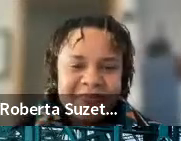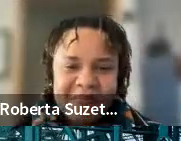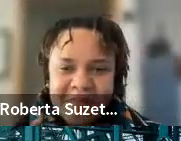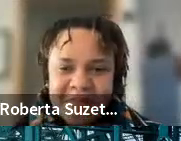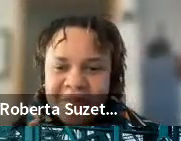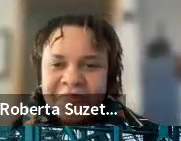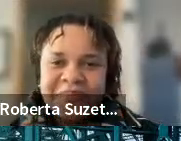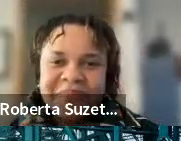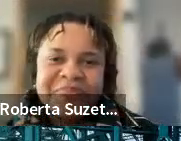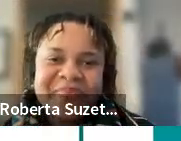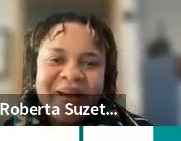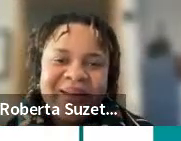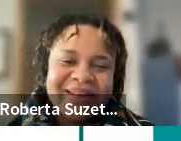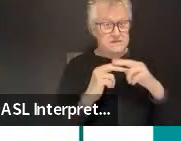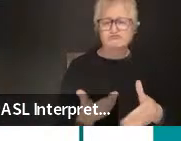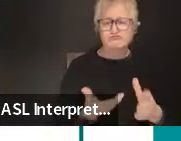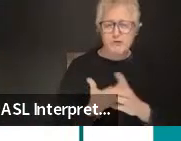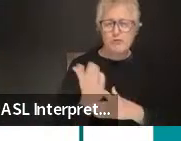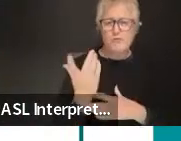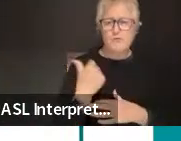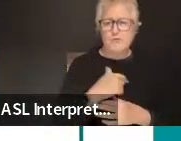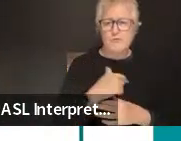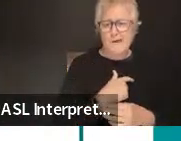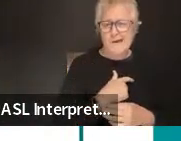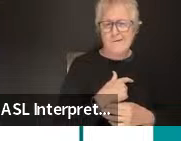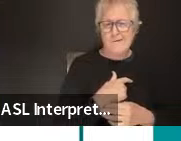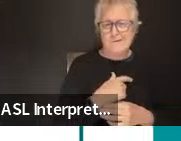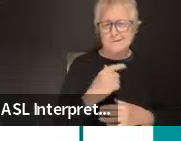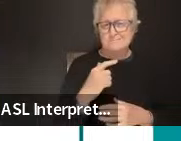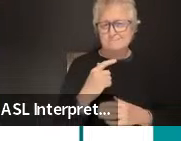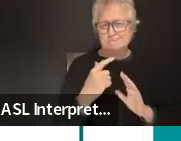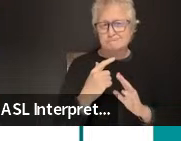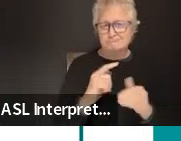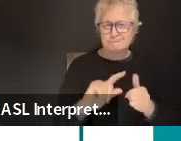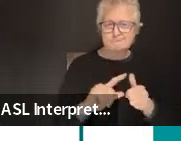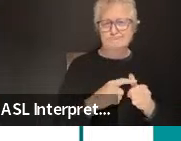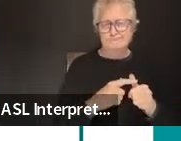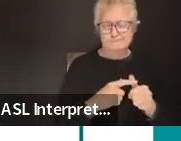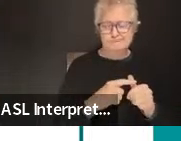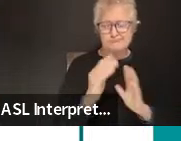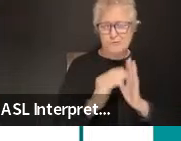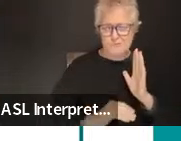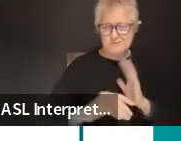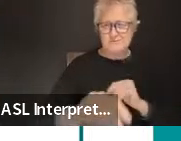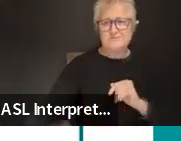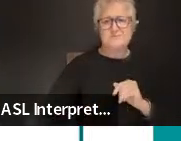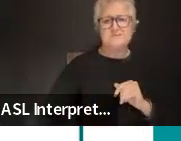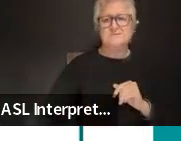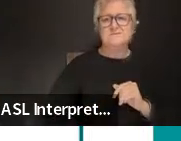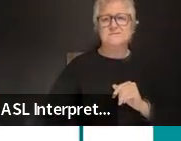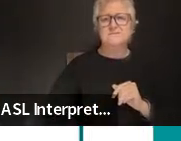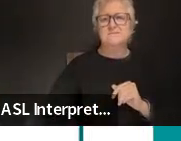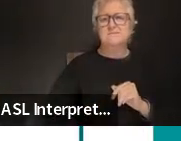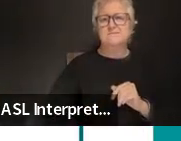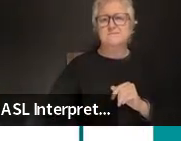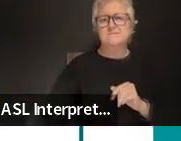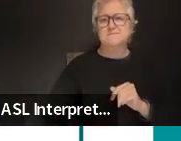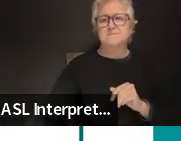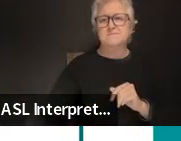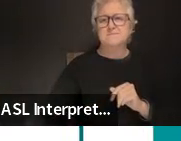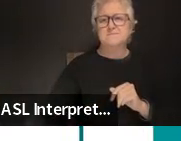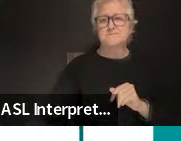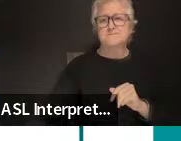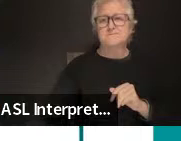notes. All right. So, closed captioning is in English and